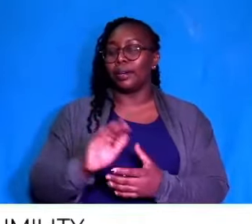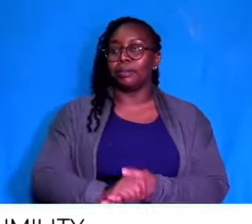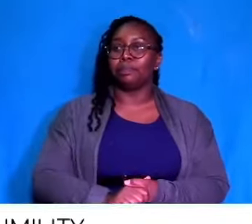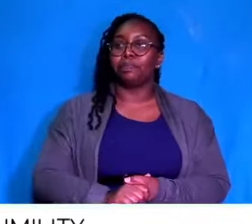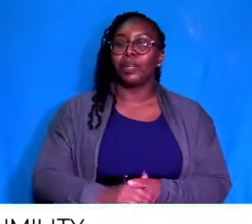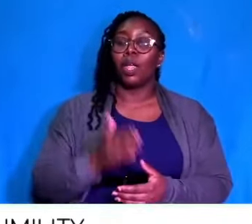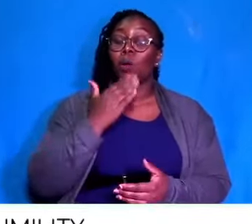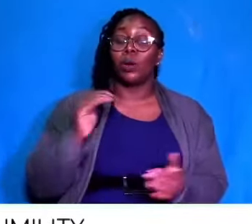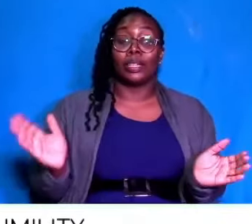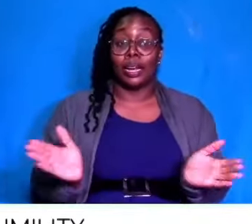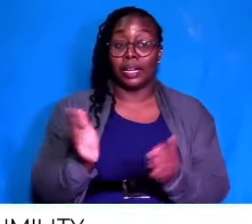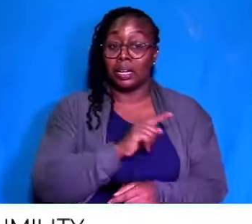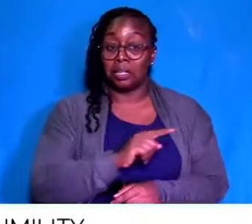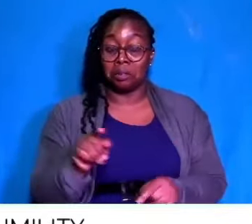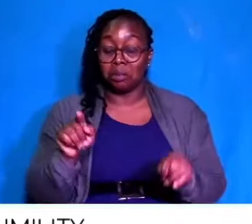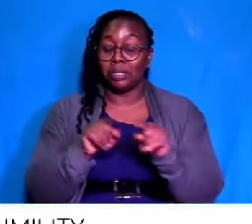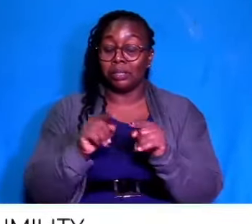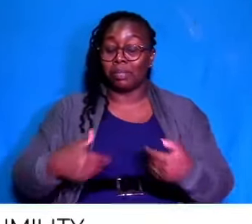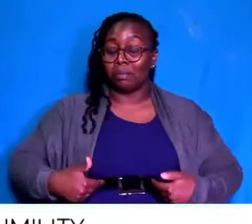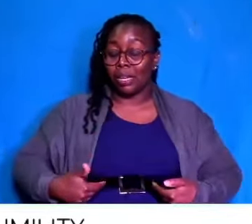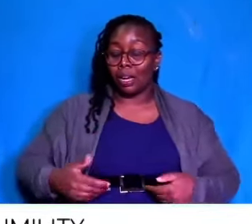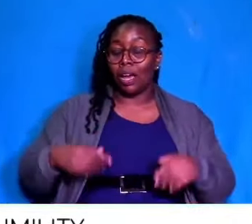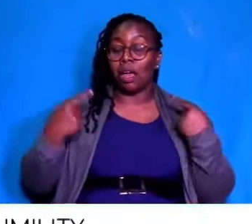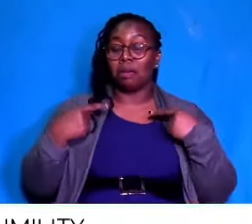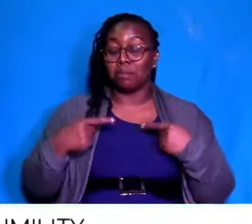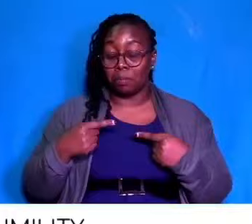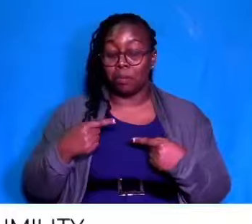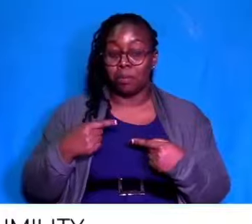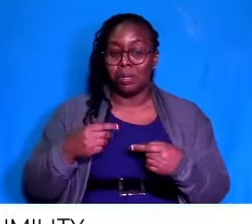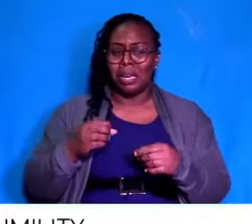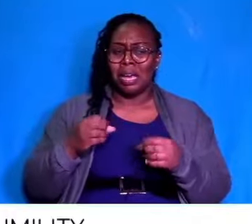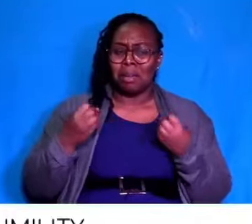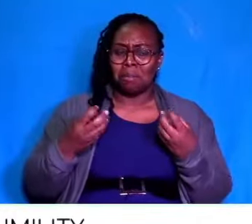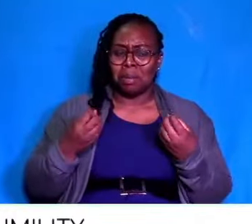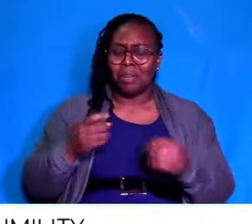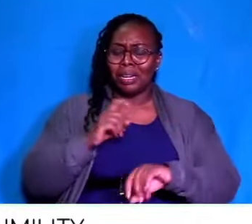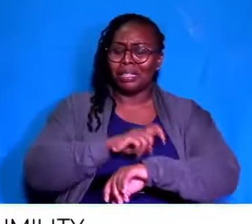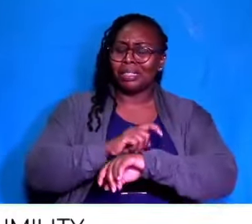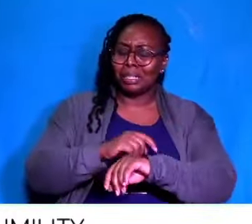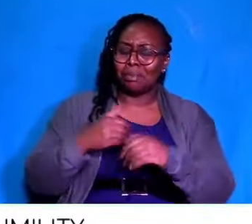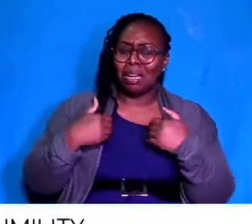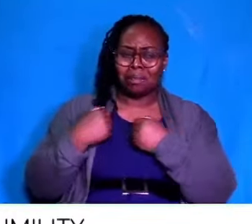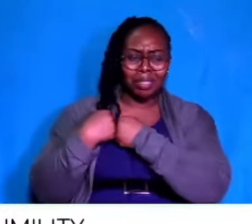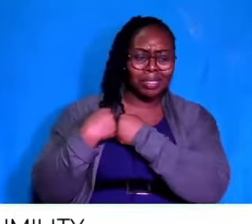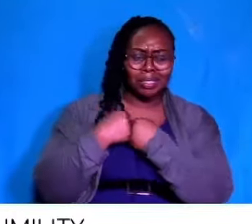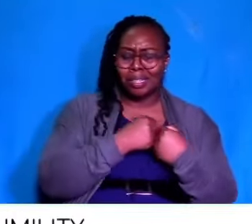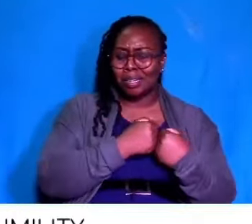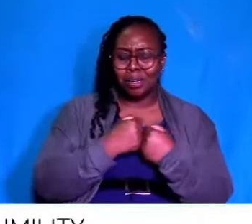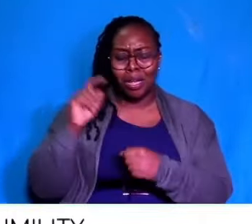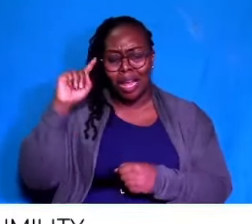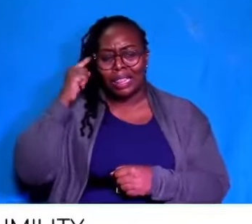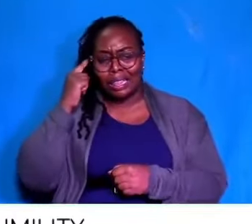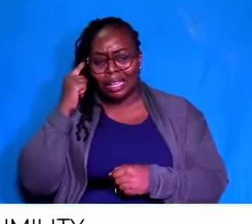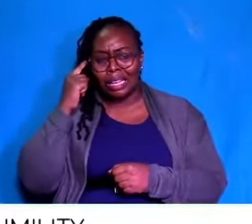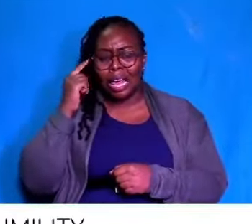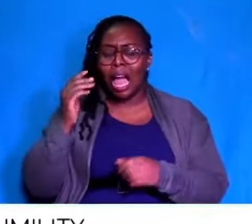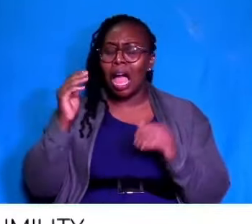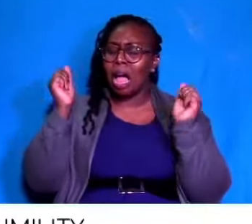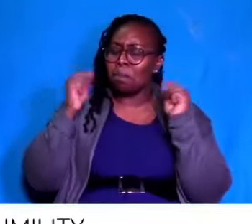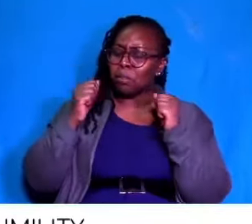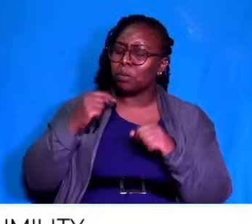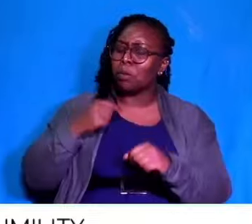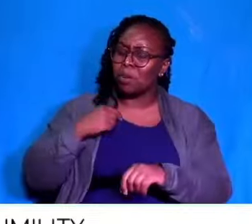encourage you all as young people, because I know young people go through a lot of struggles of figuring out, am I good enough? Am I going to become? Am I